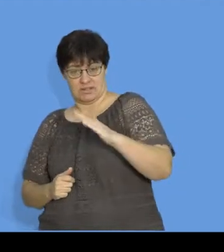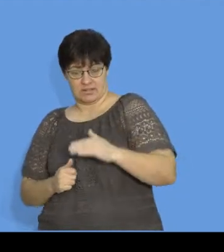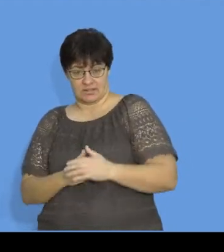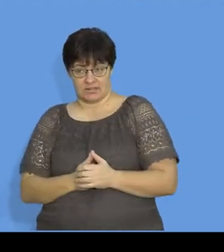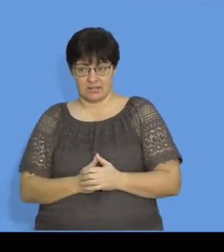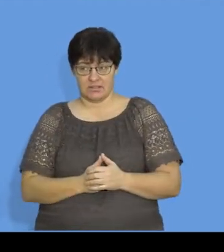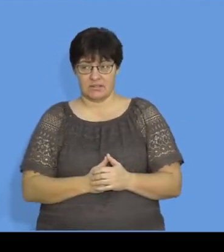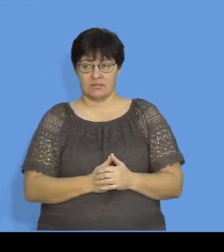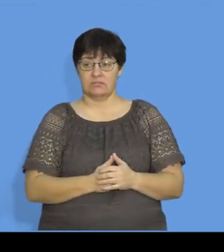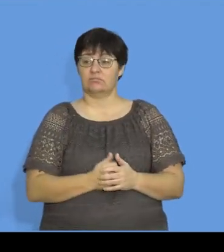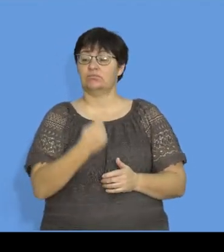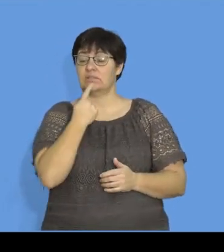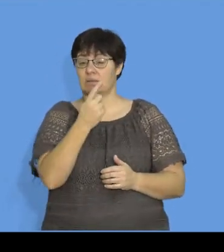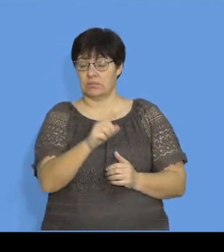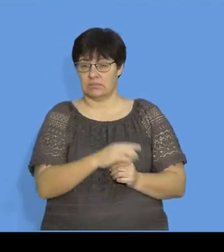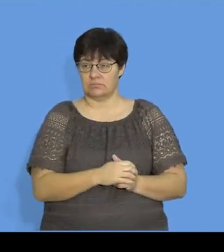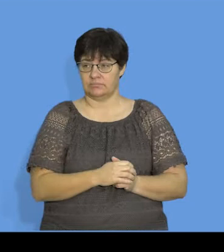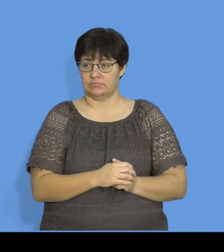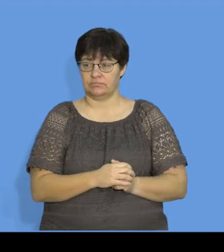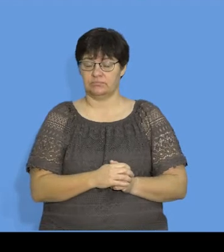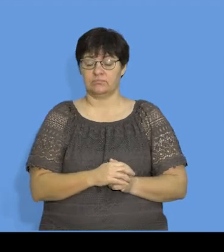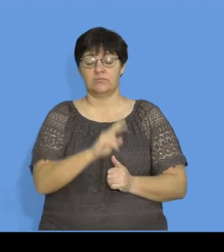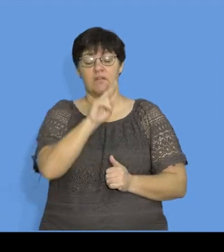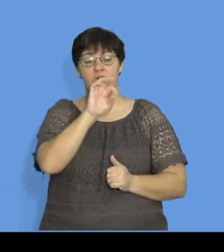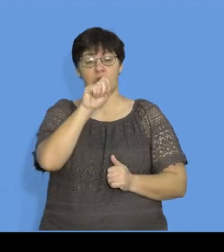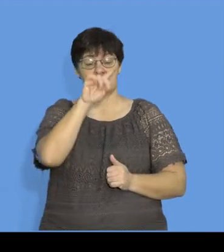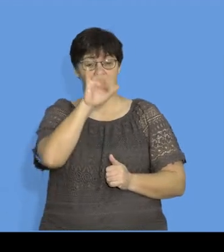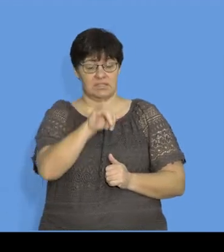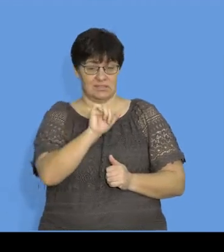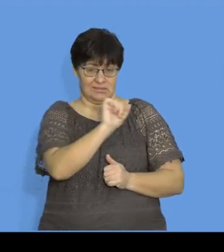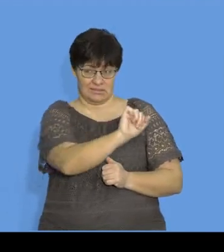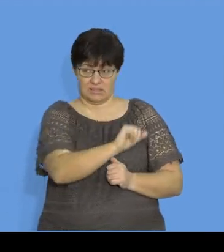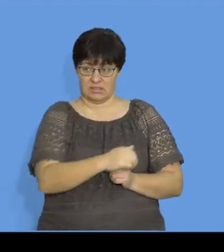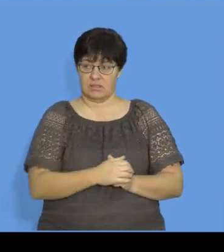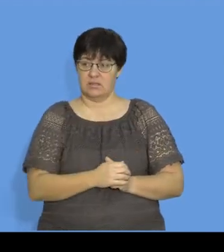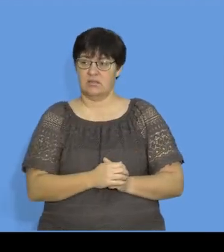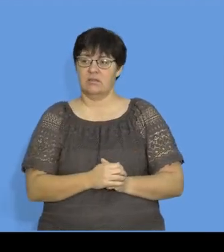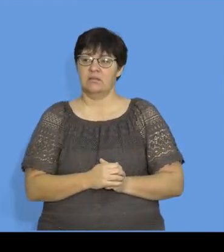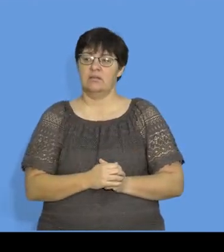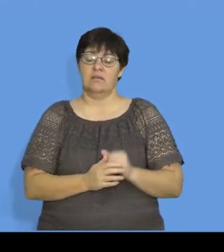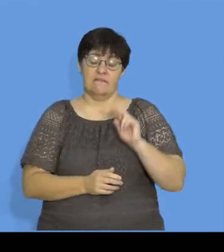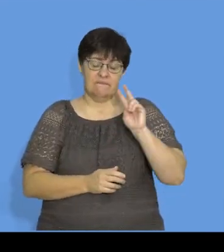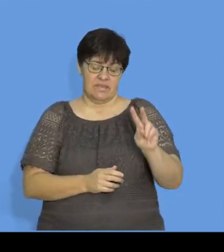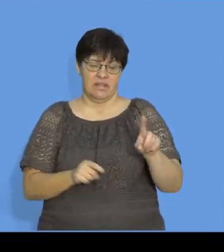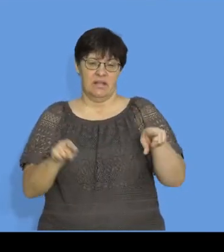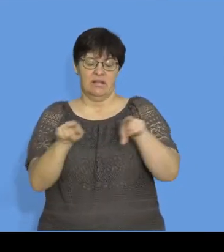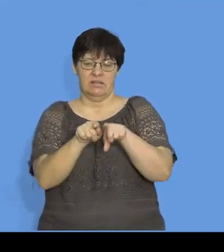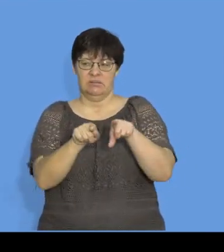would go, his velocity is the gradient of my graph,